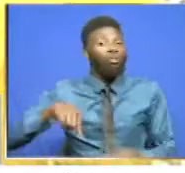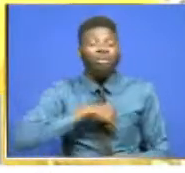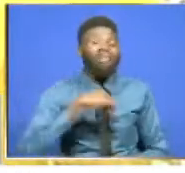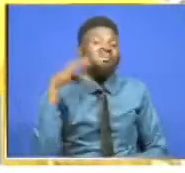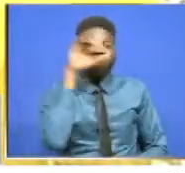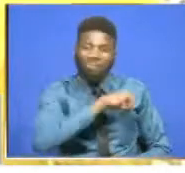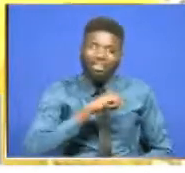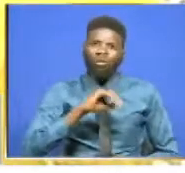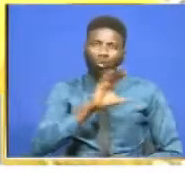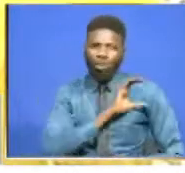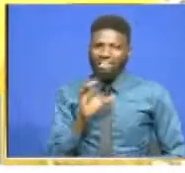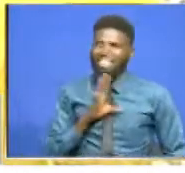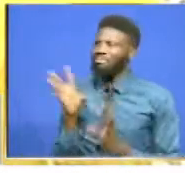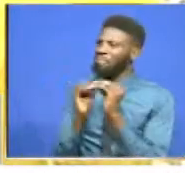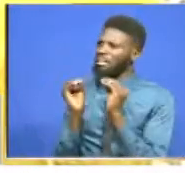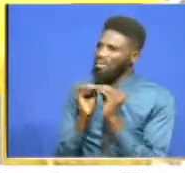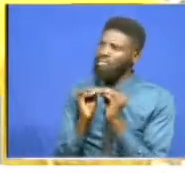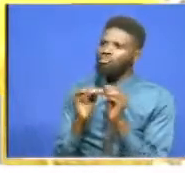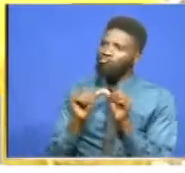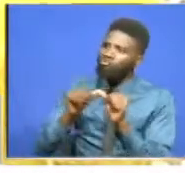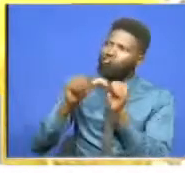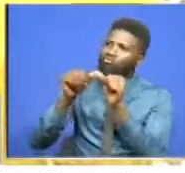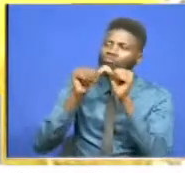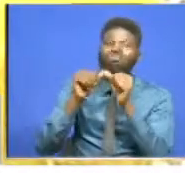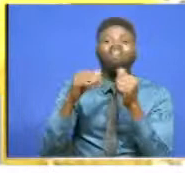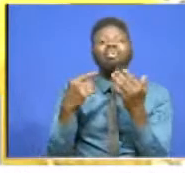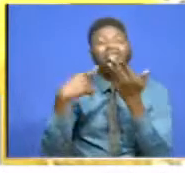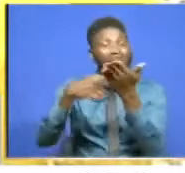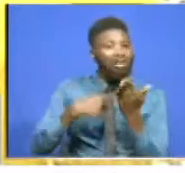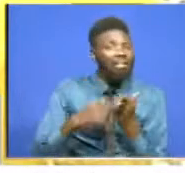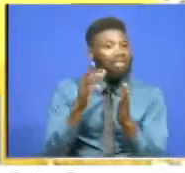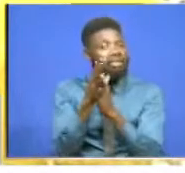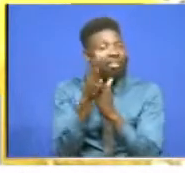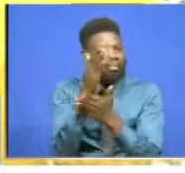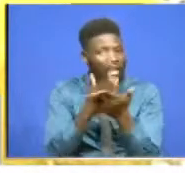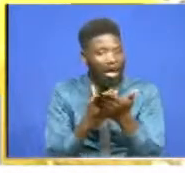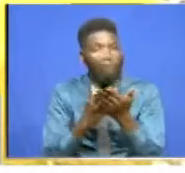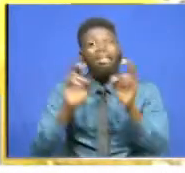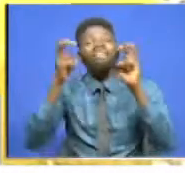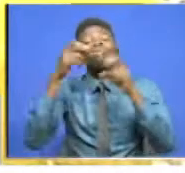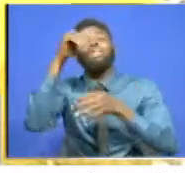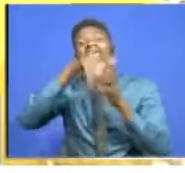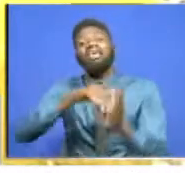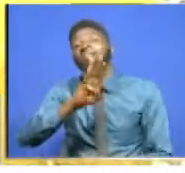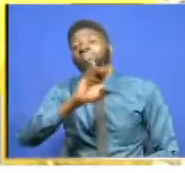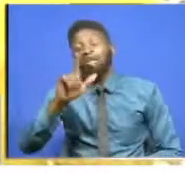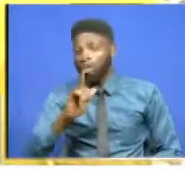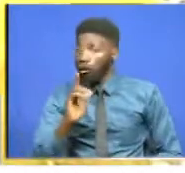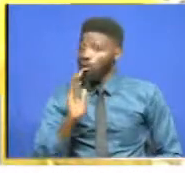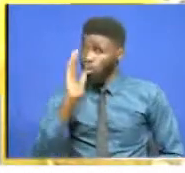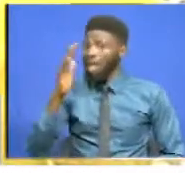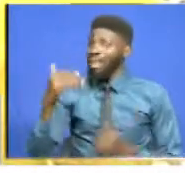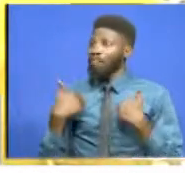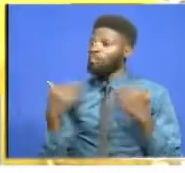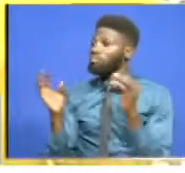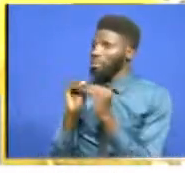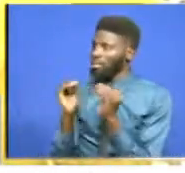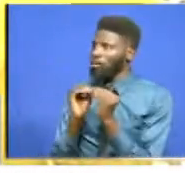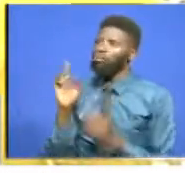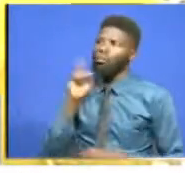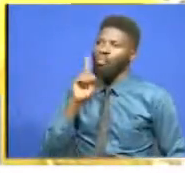know, distill some of these issues in the bills. And therefore, we still, I don't know, there is going to be a meeting tomorrow, I